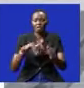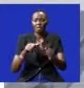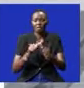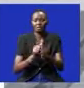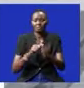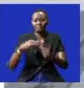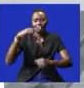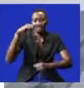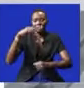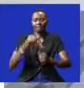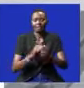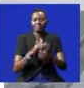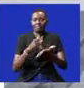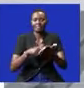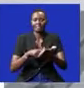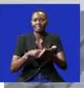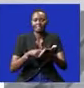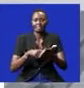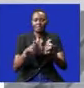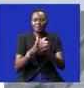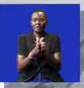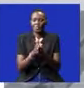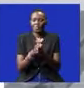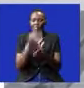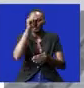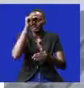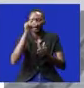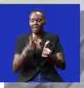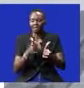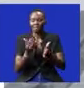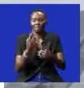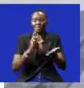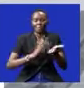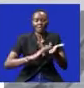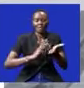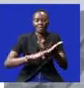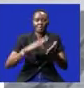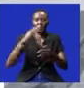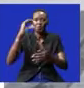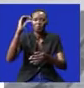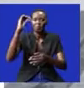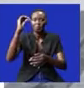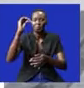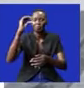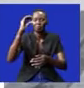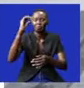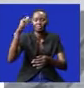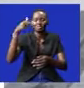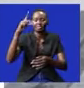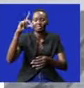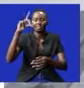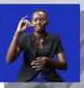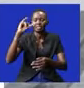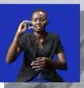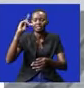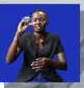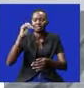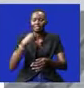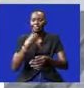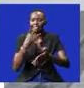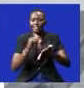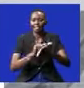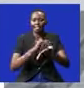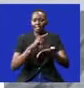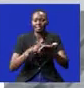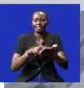oting'ore gi malo. Maendi en kaluwore koda gavana ma Migori konoendo Laktar Ochilo Ayako mane olero magi